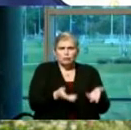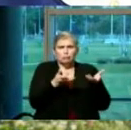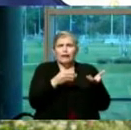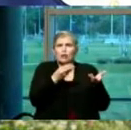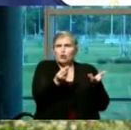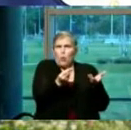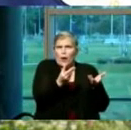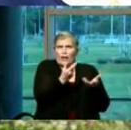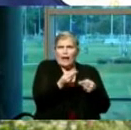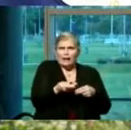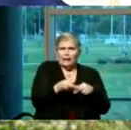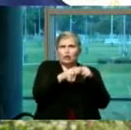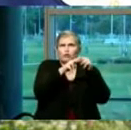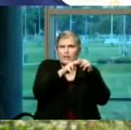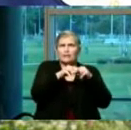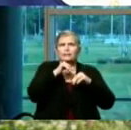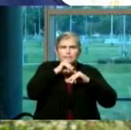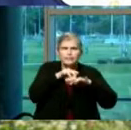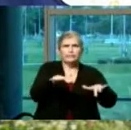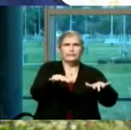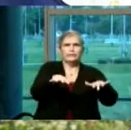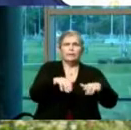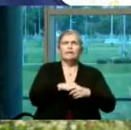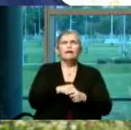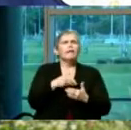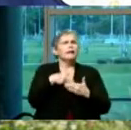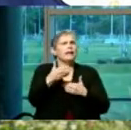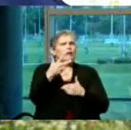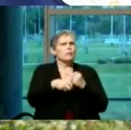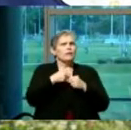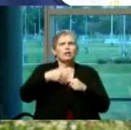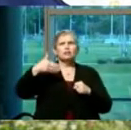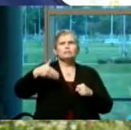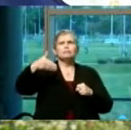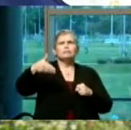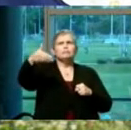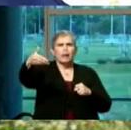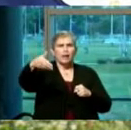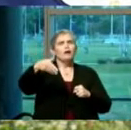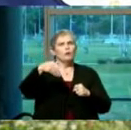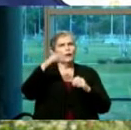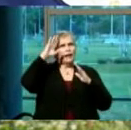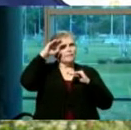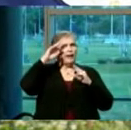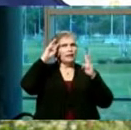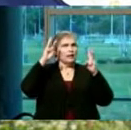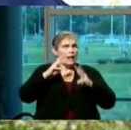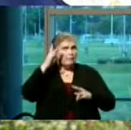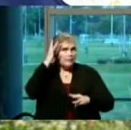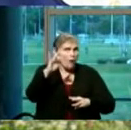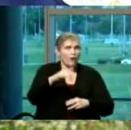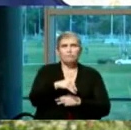carbon sequestration. And over the next 3 years, we intend to make climate smart agriculture